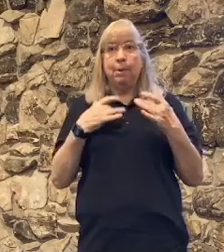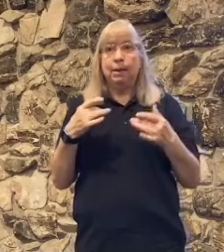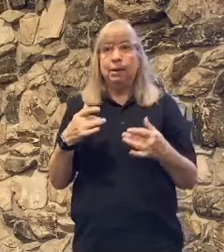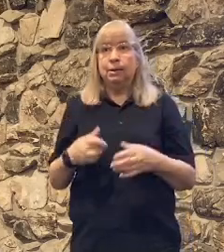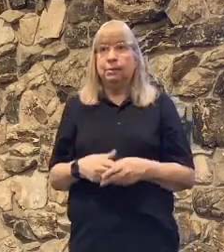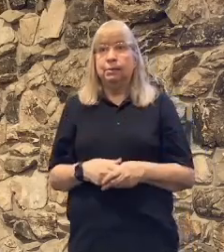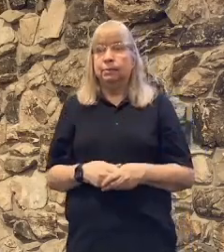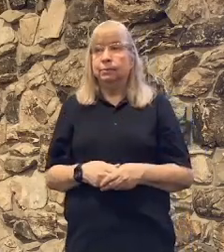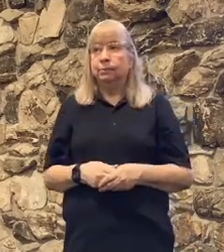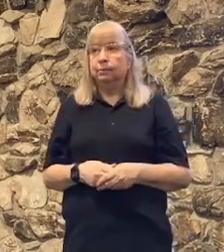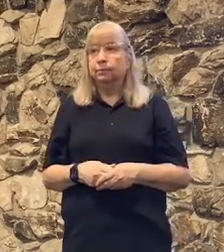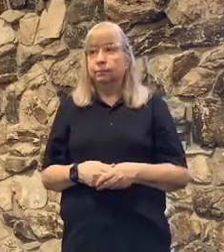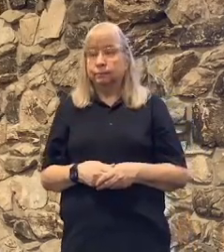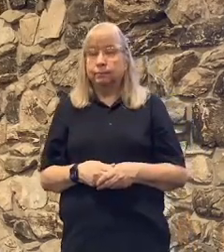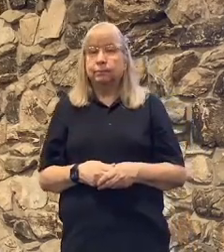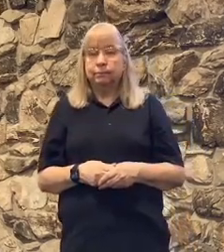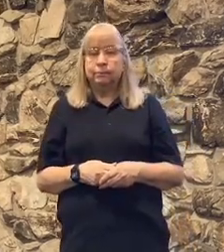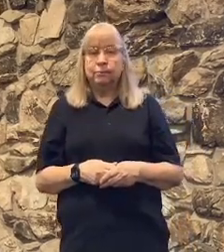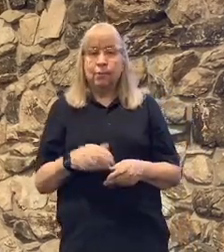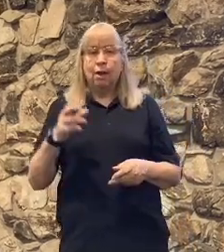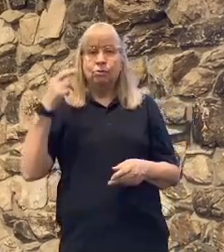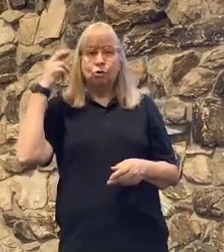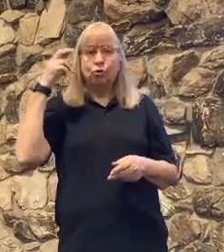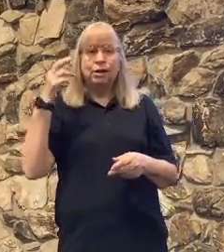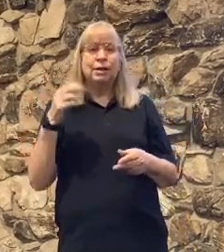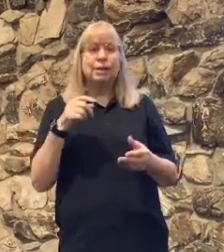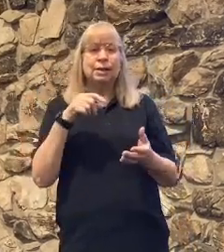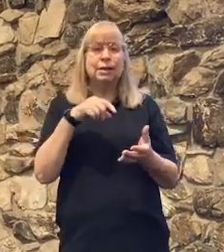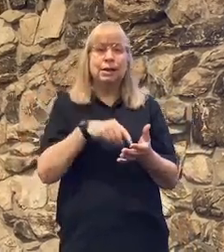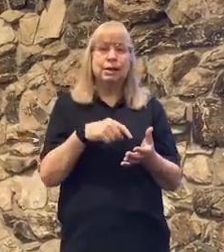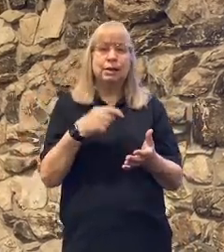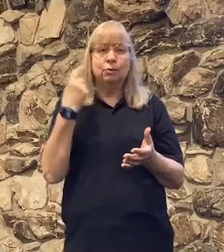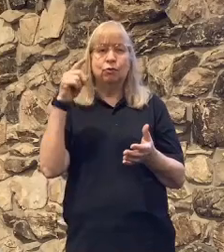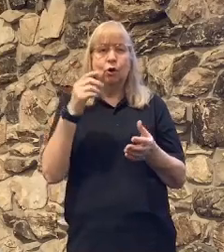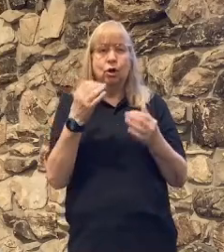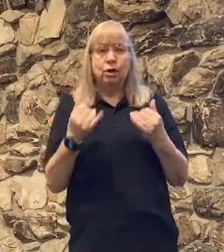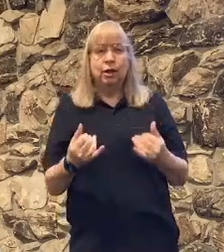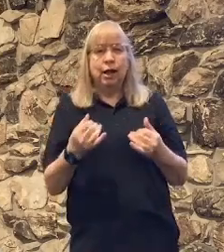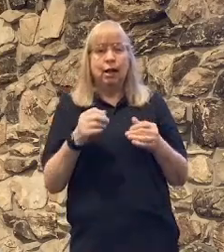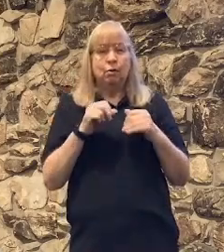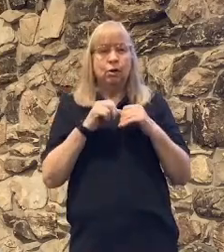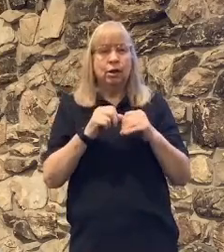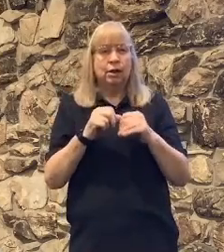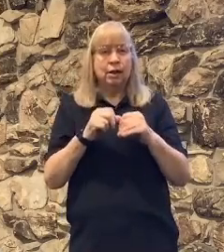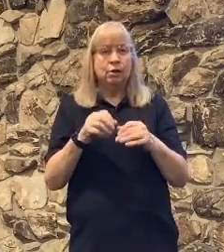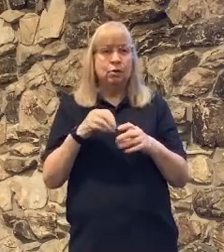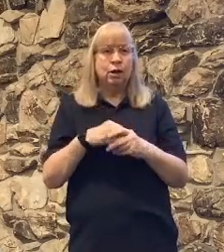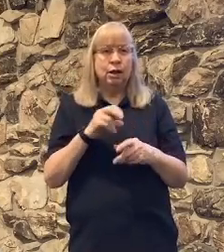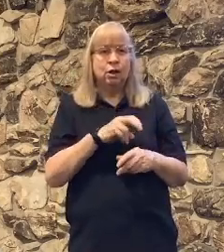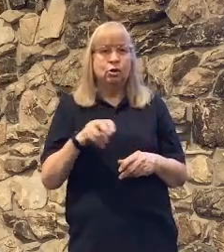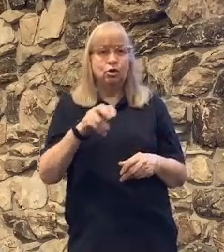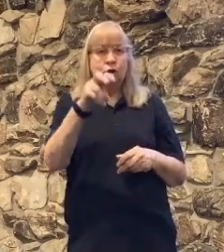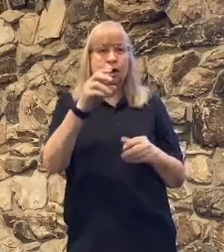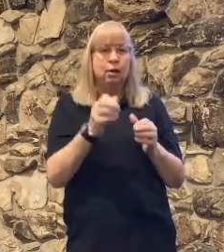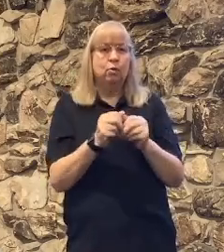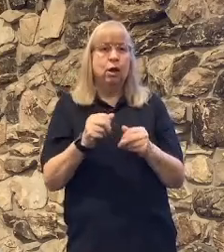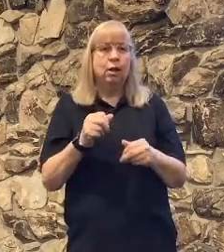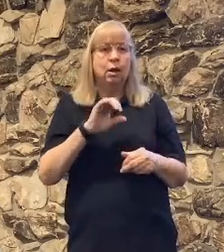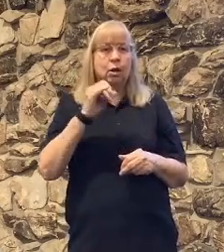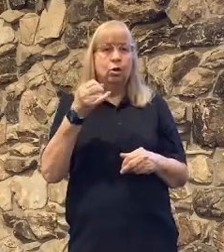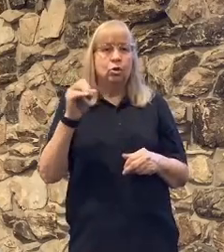So, the reason this is pulled out today is because we're continuing in this journey with John